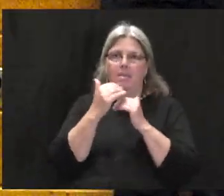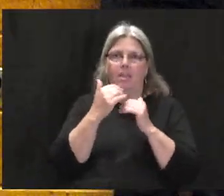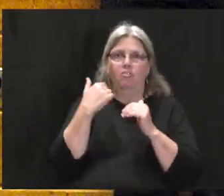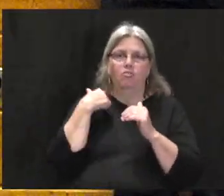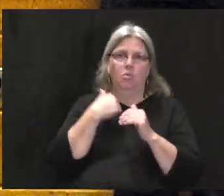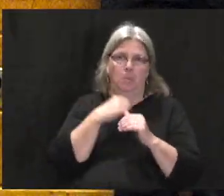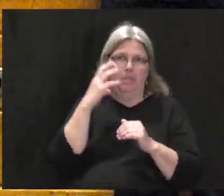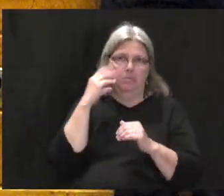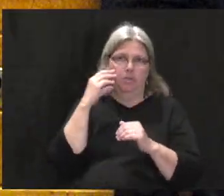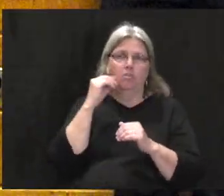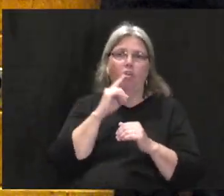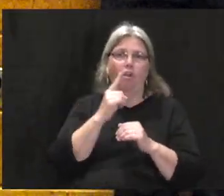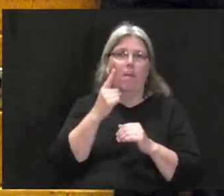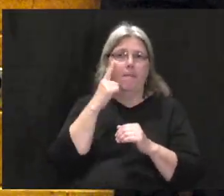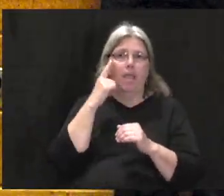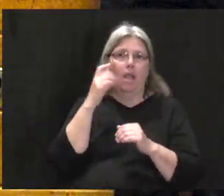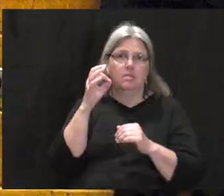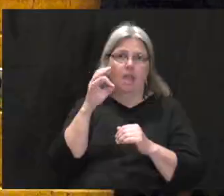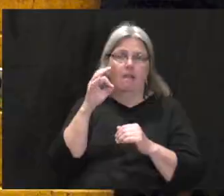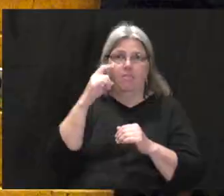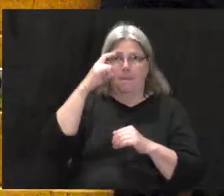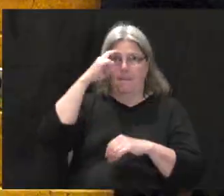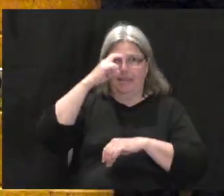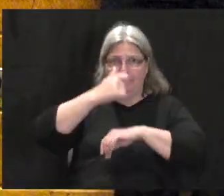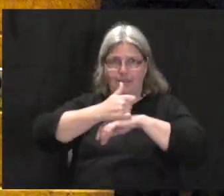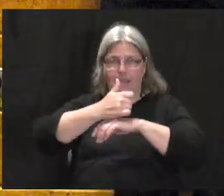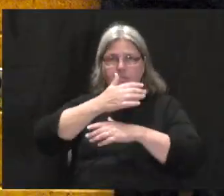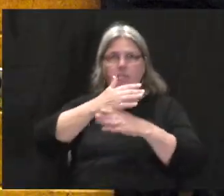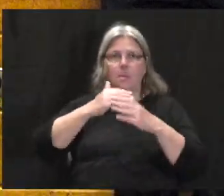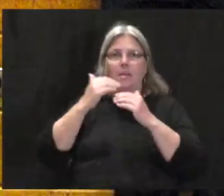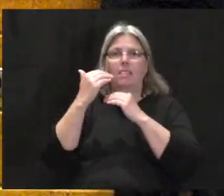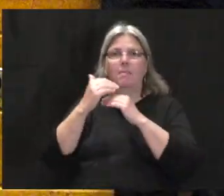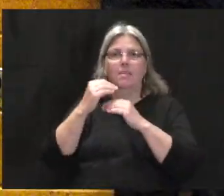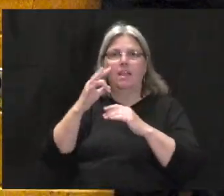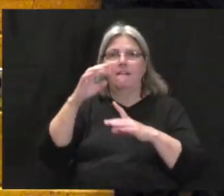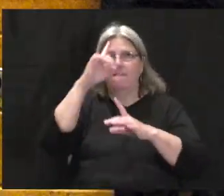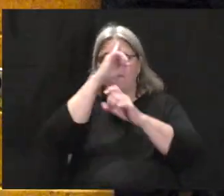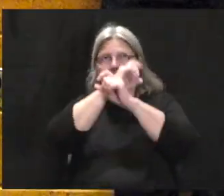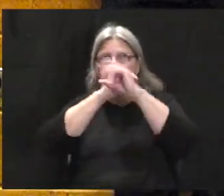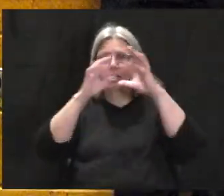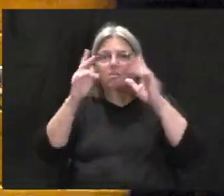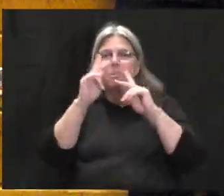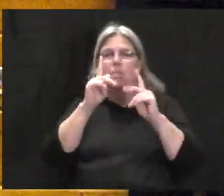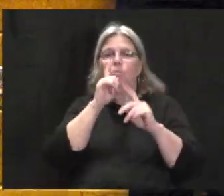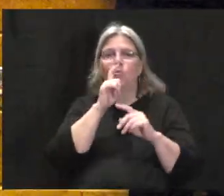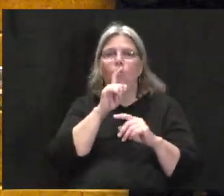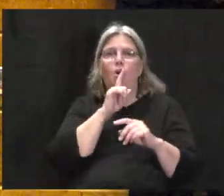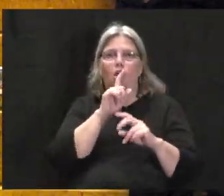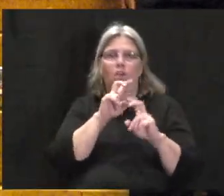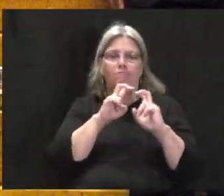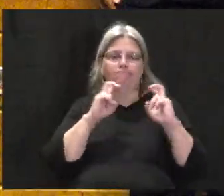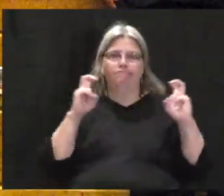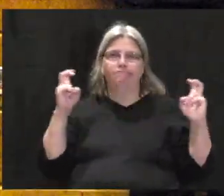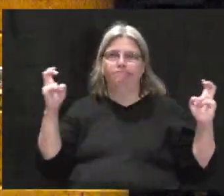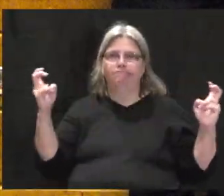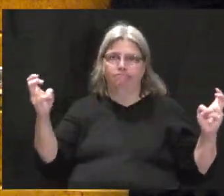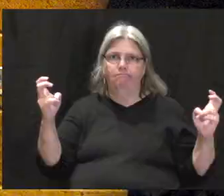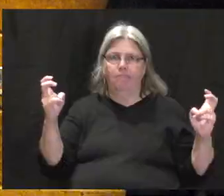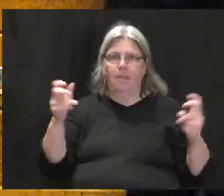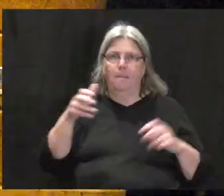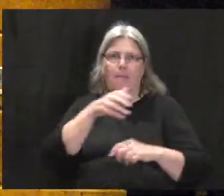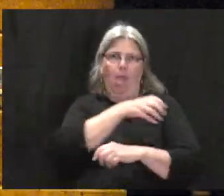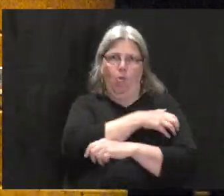positions of power. Challenge authority. Challenge the fact that you don't see the change you want to